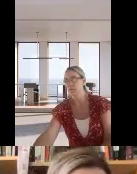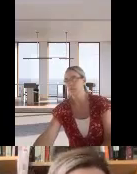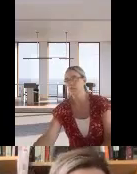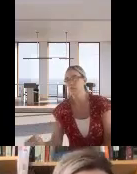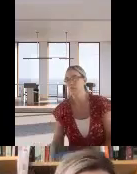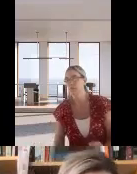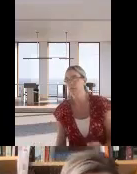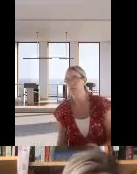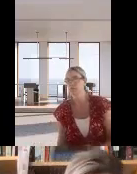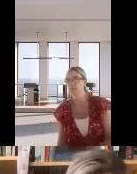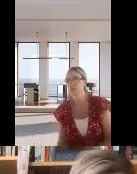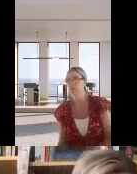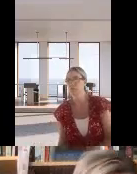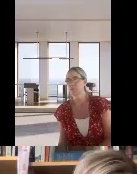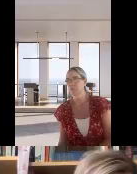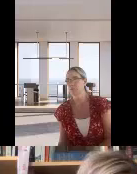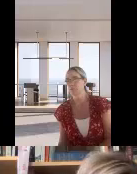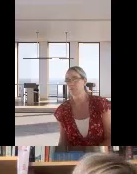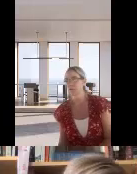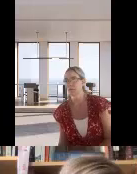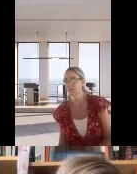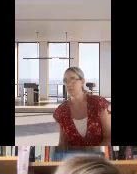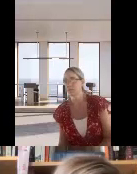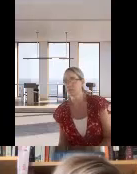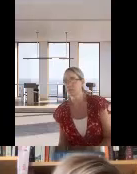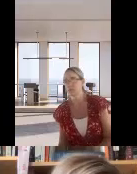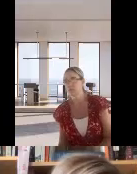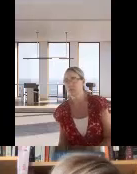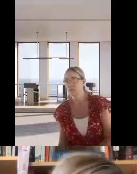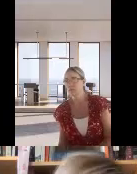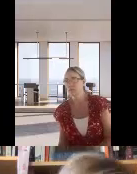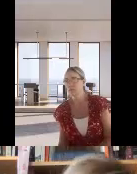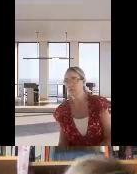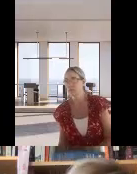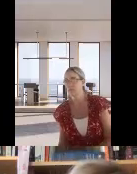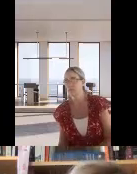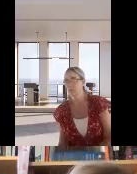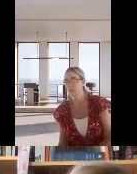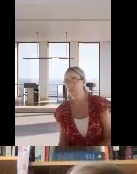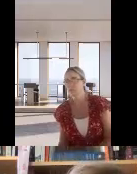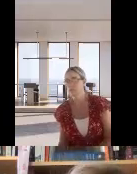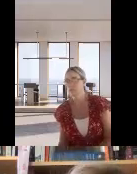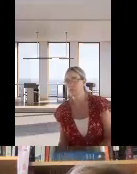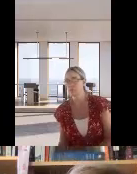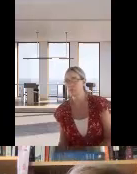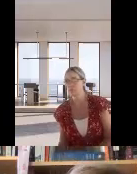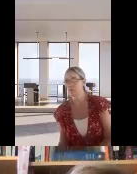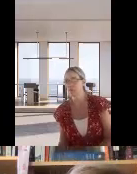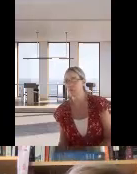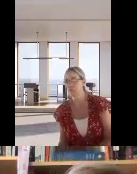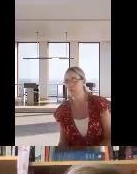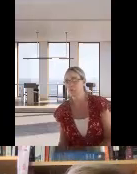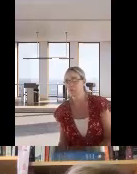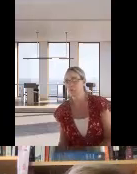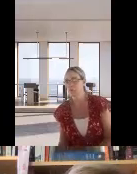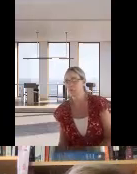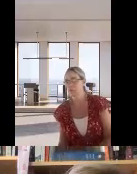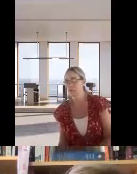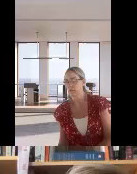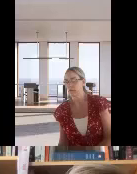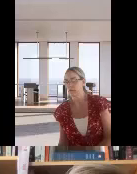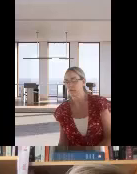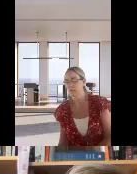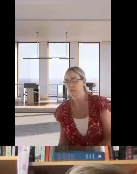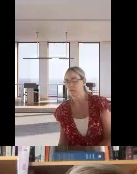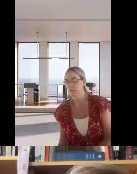it's almost not double dipping is the word, but if it's the money is coming in, so technically for this business case, then we should be funding